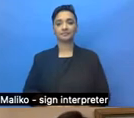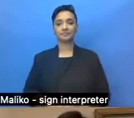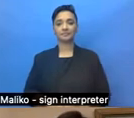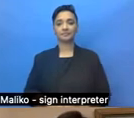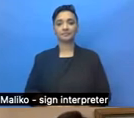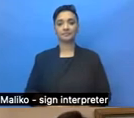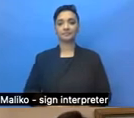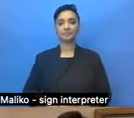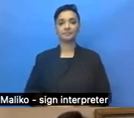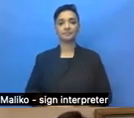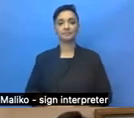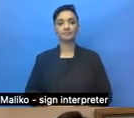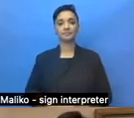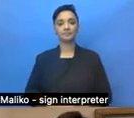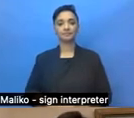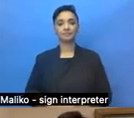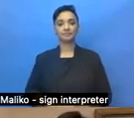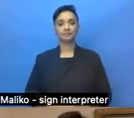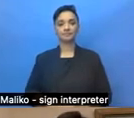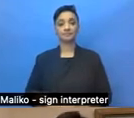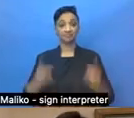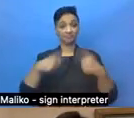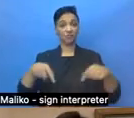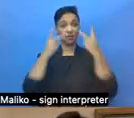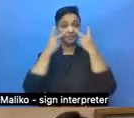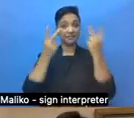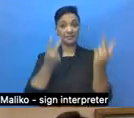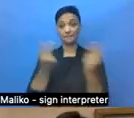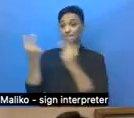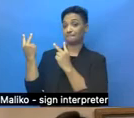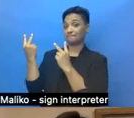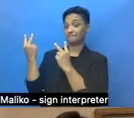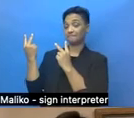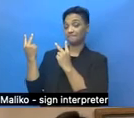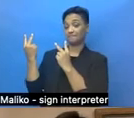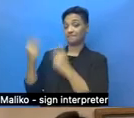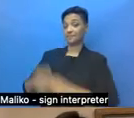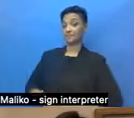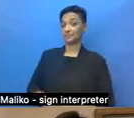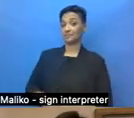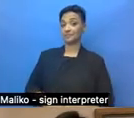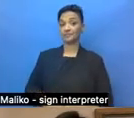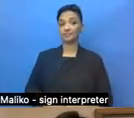Right. So everybody should be able to see it.